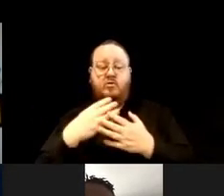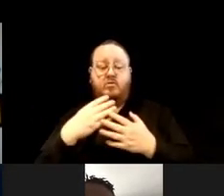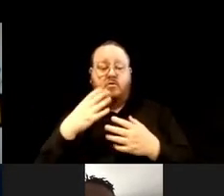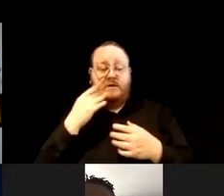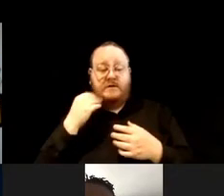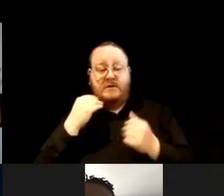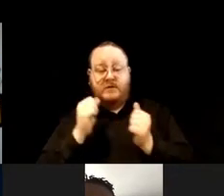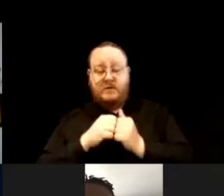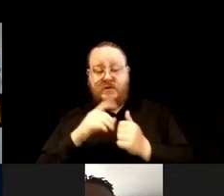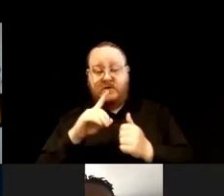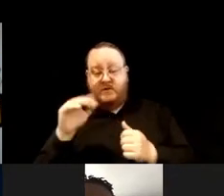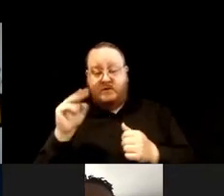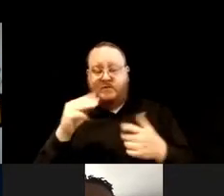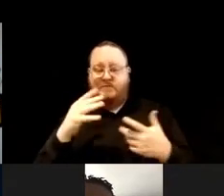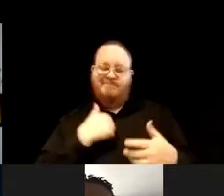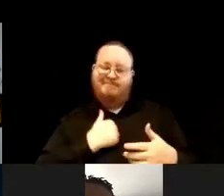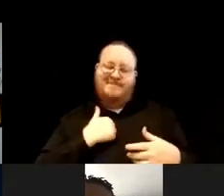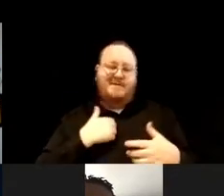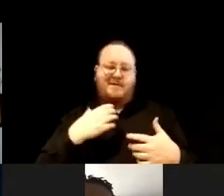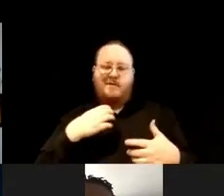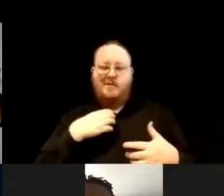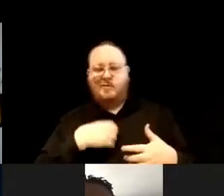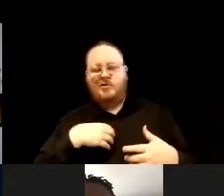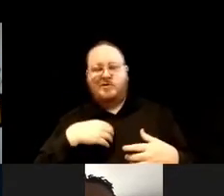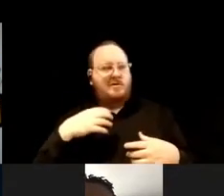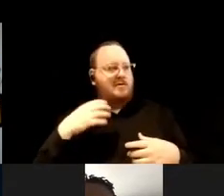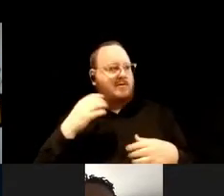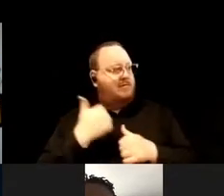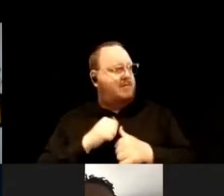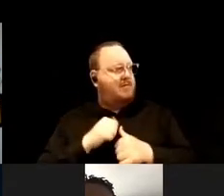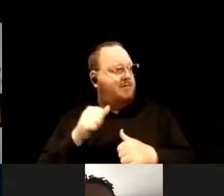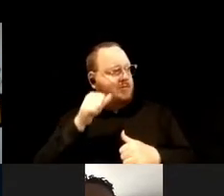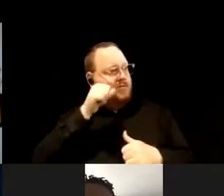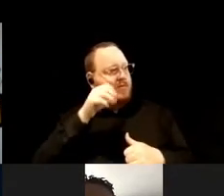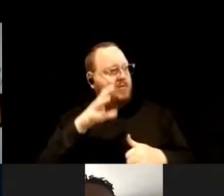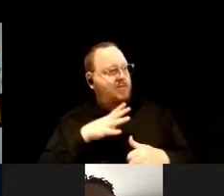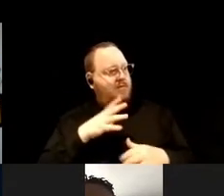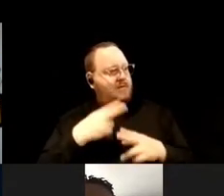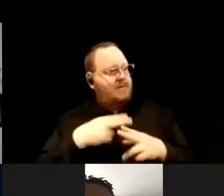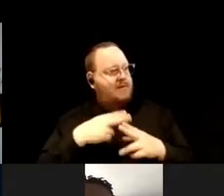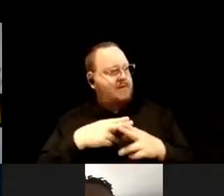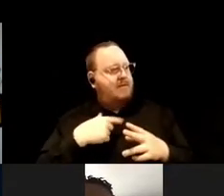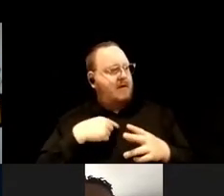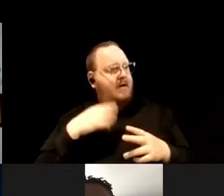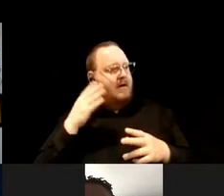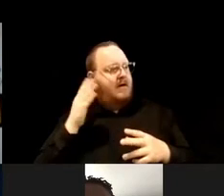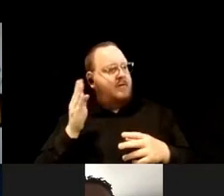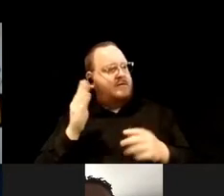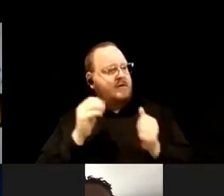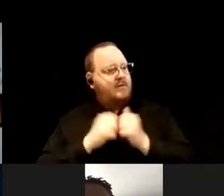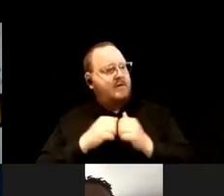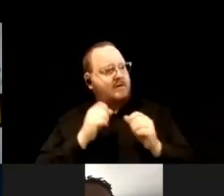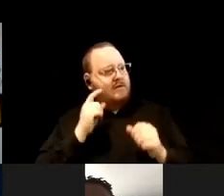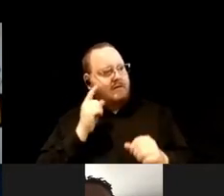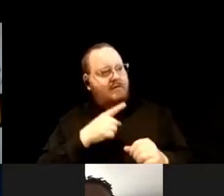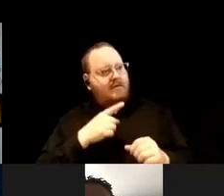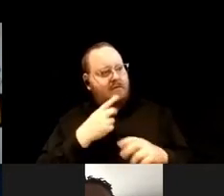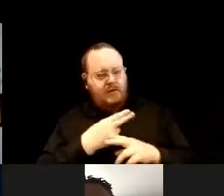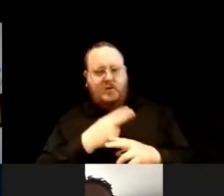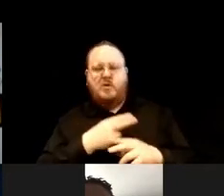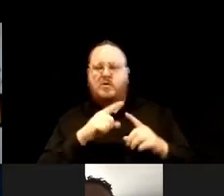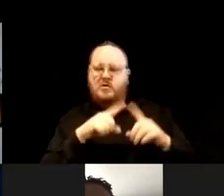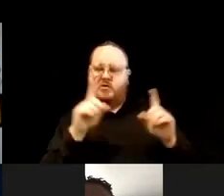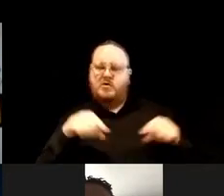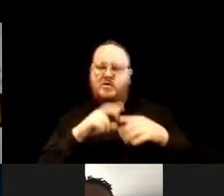Shoot, I wish I could. I don't remember her name. There's someone I co-presented with that used a screen reader, and I'm going to find that name,